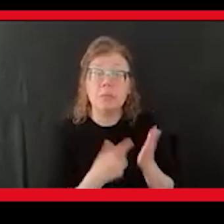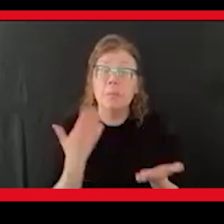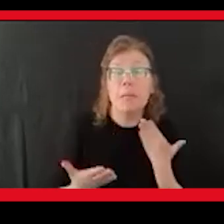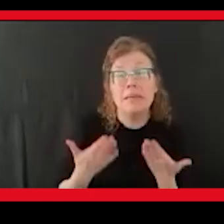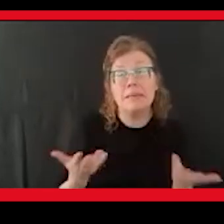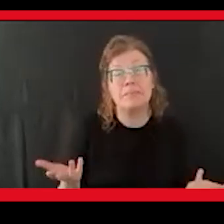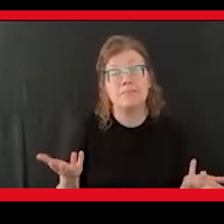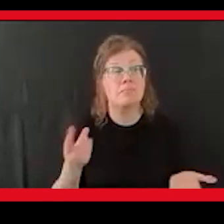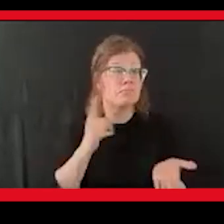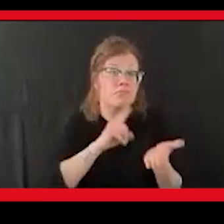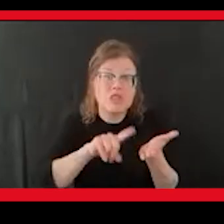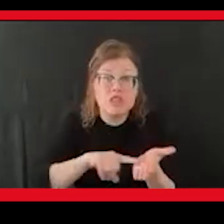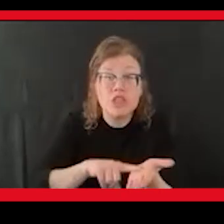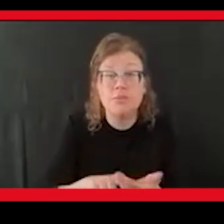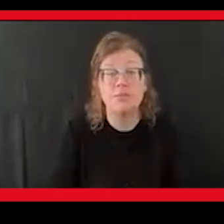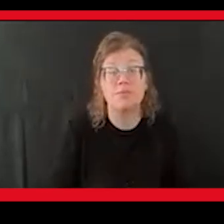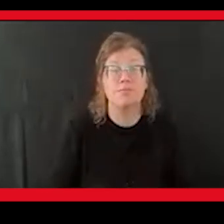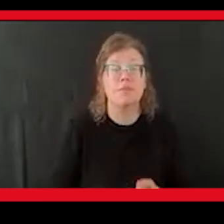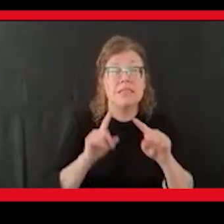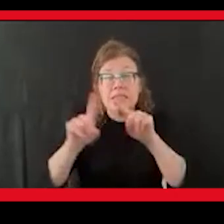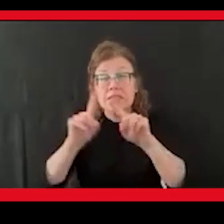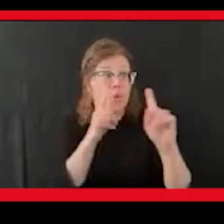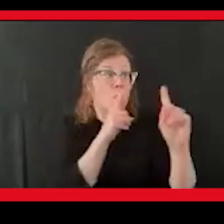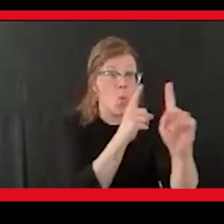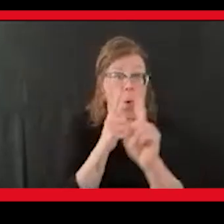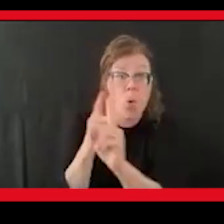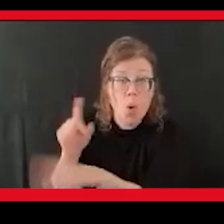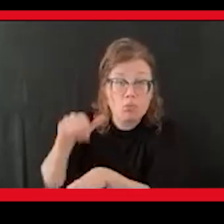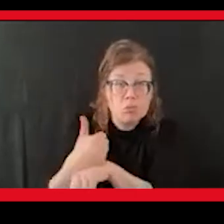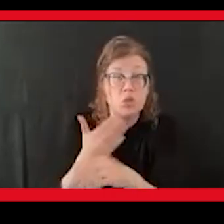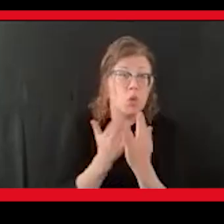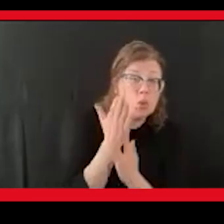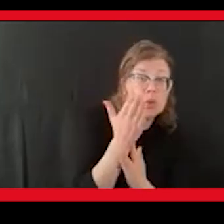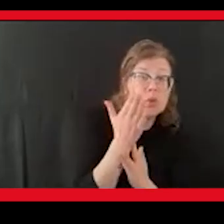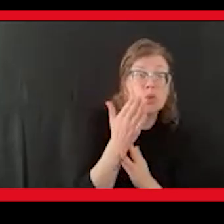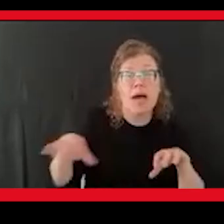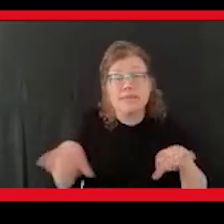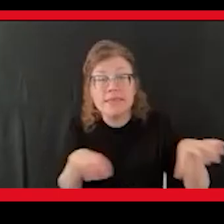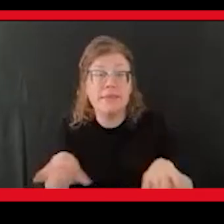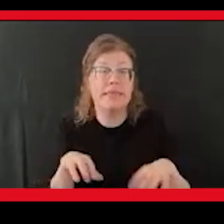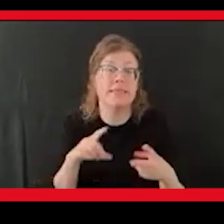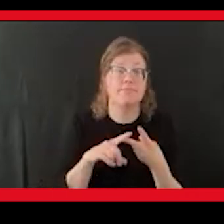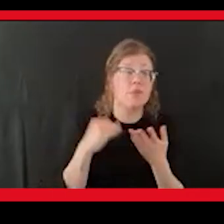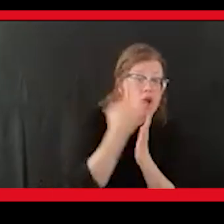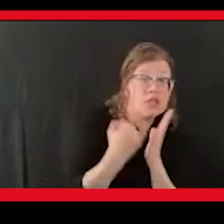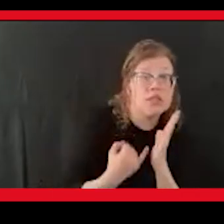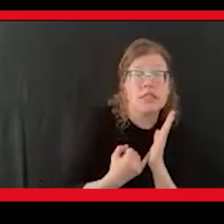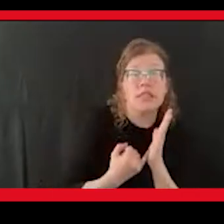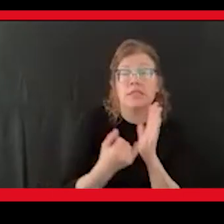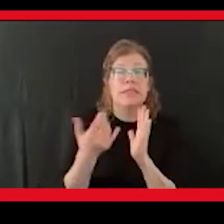techniques. Then how does the proposed project connect to your past work, or is it a new